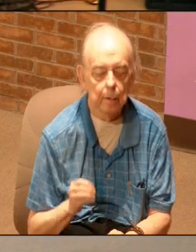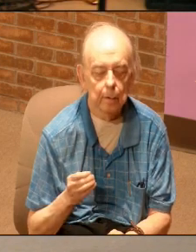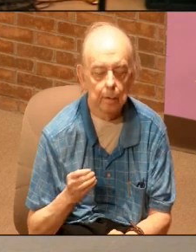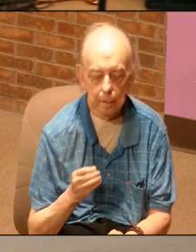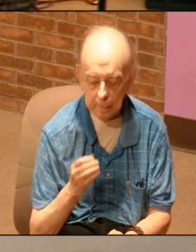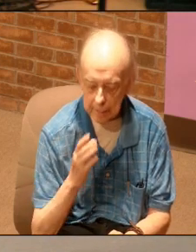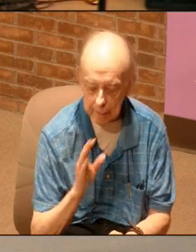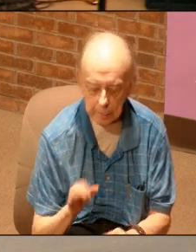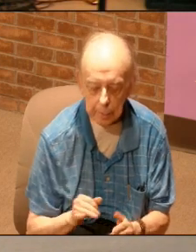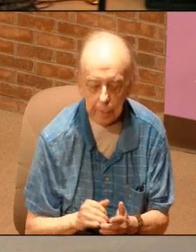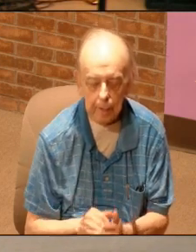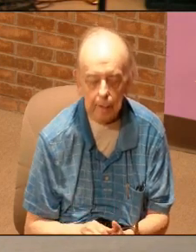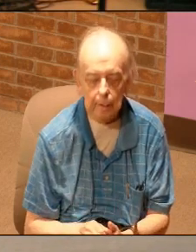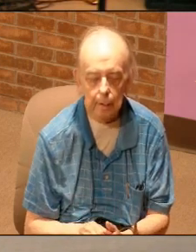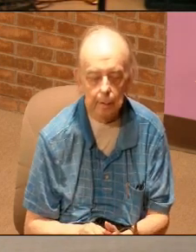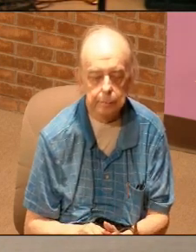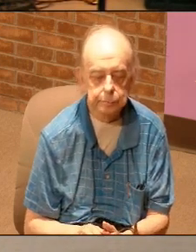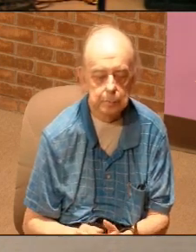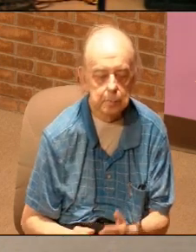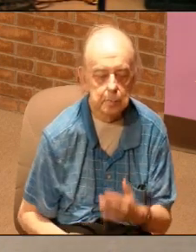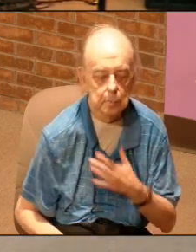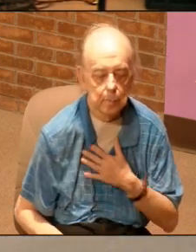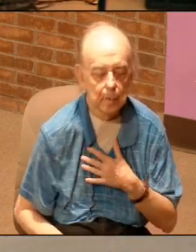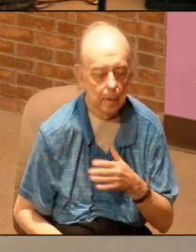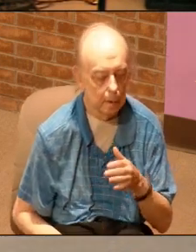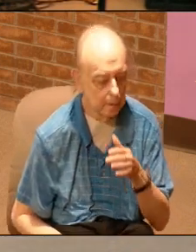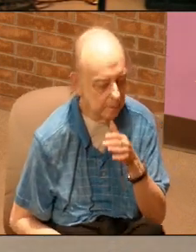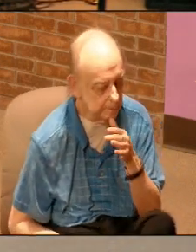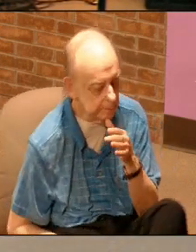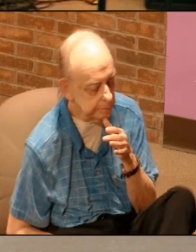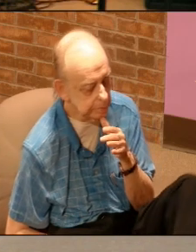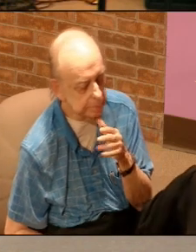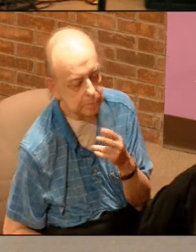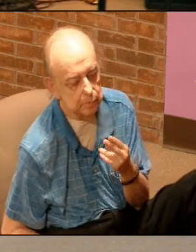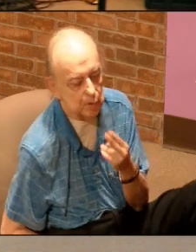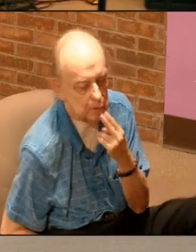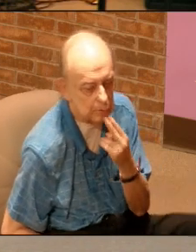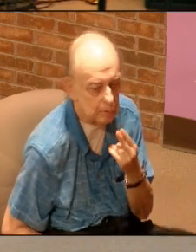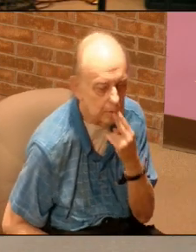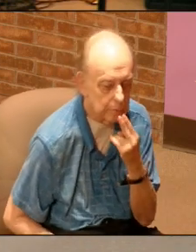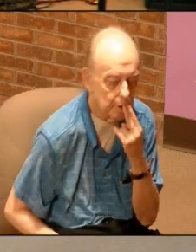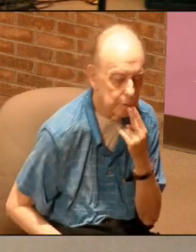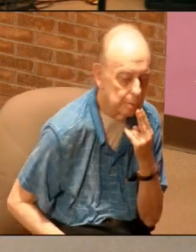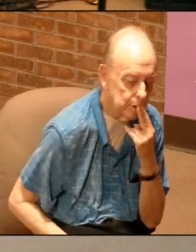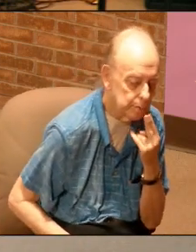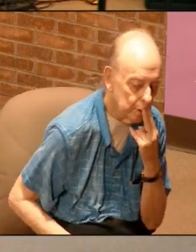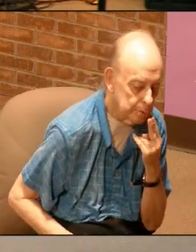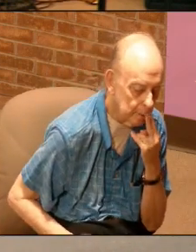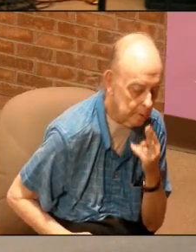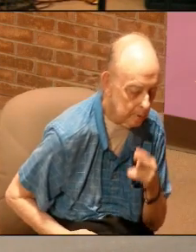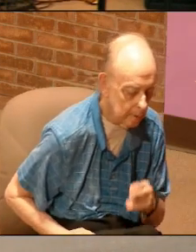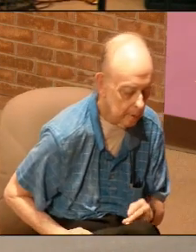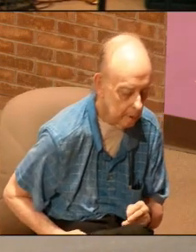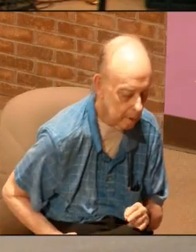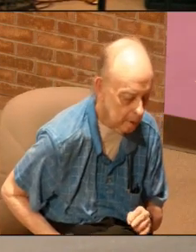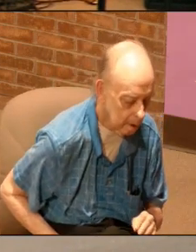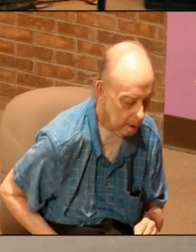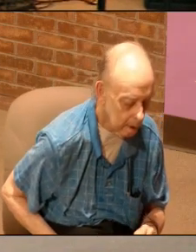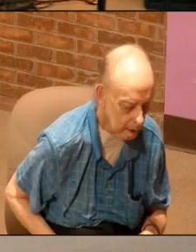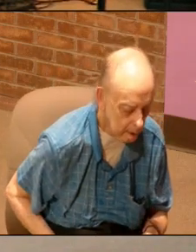that. My mom was a chain smoker. The problem is